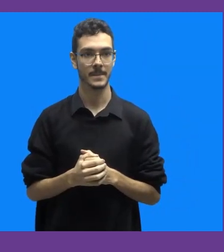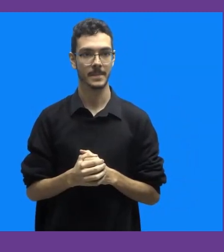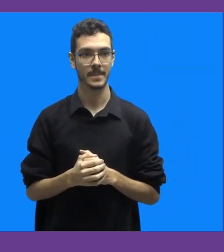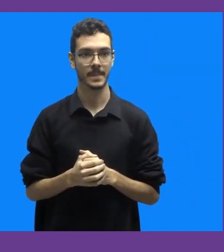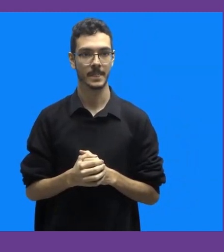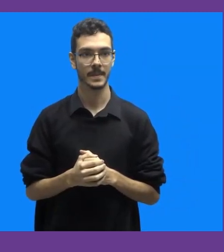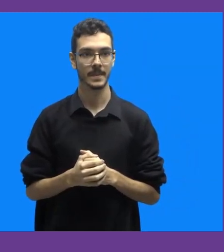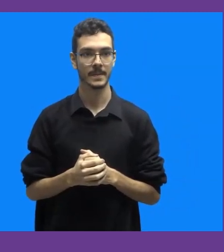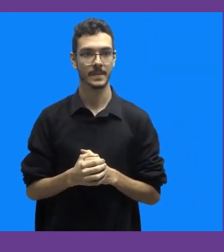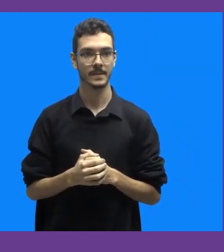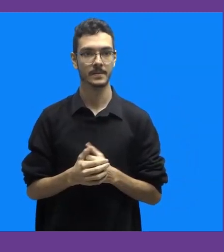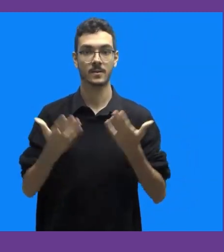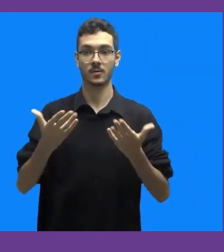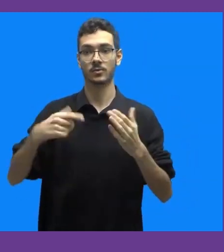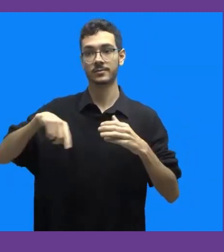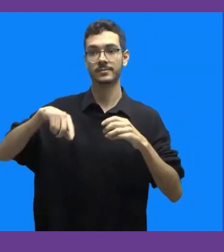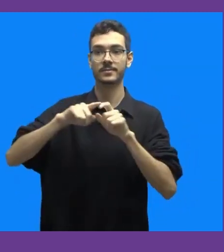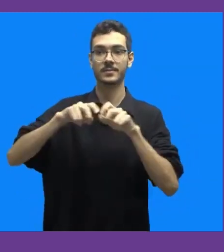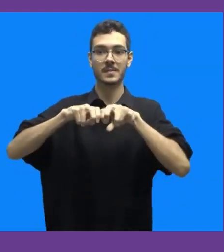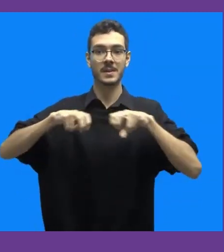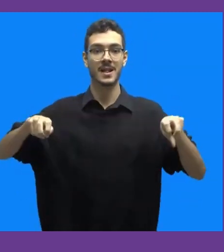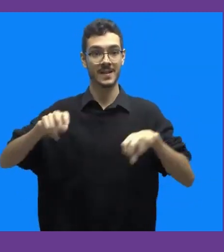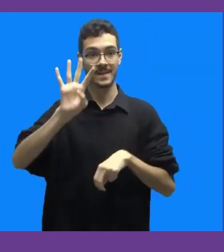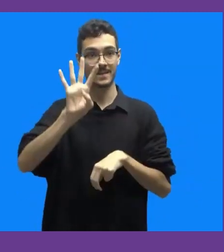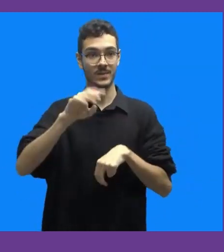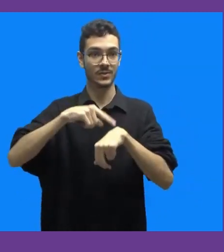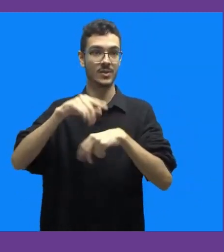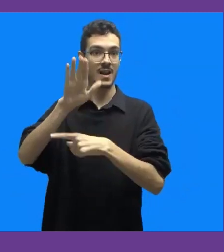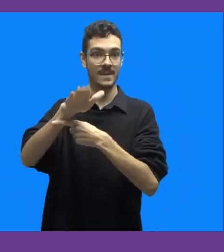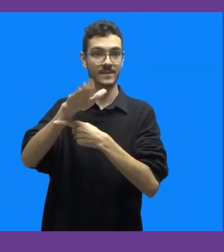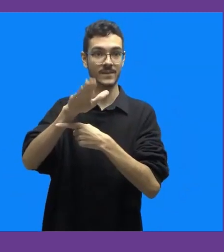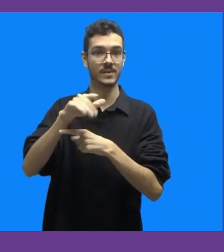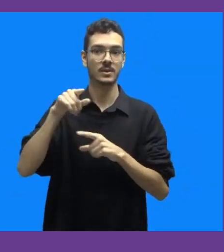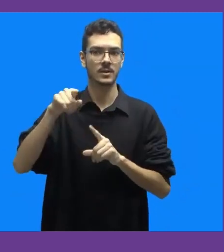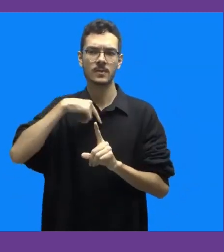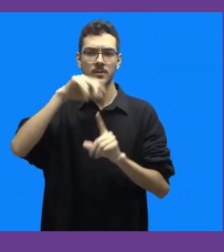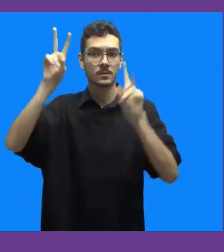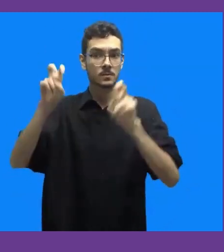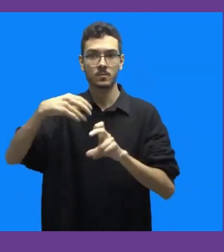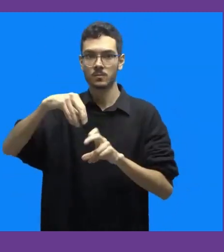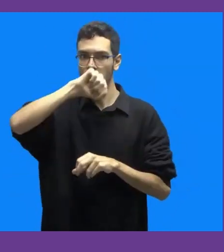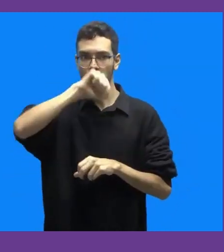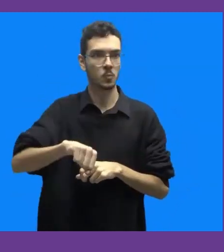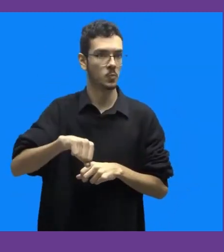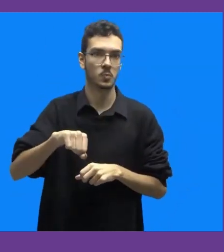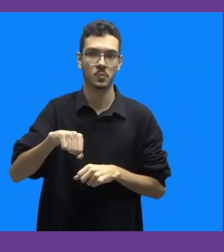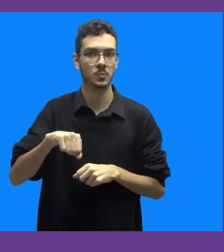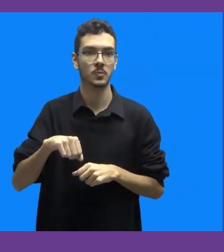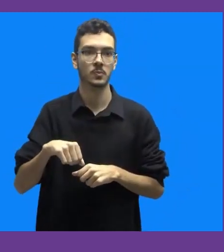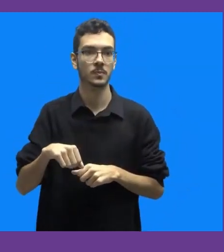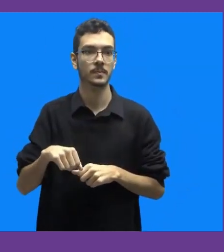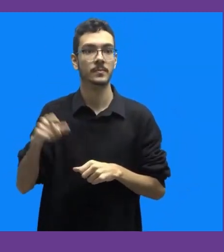just an in-person panel, but it's a very, it will be a moment